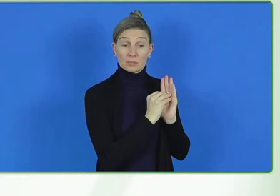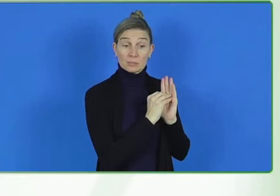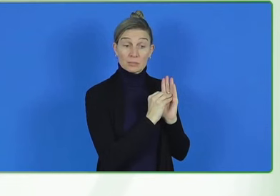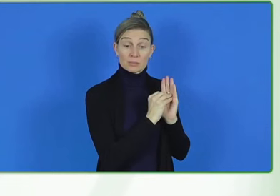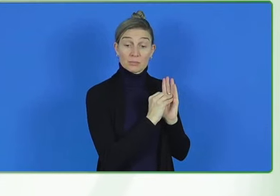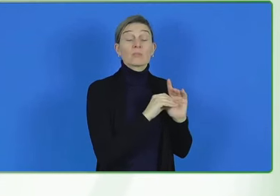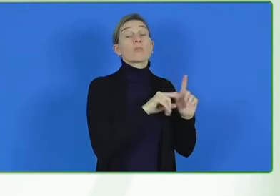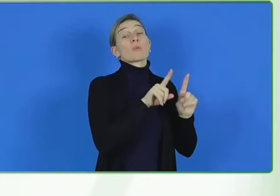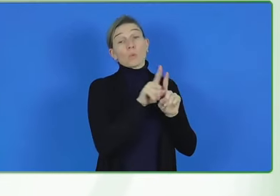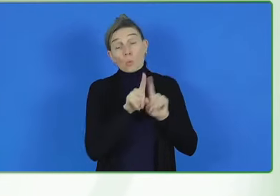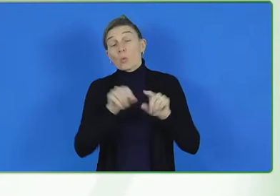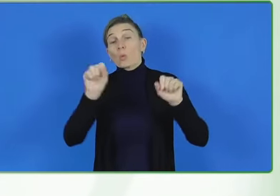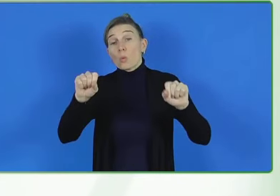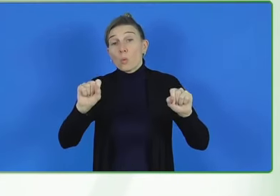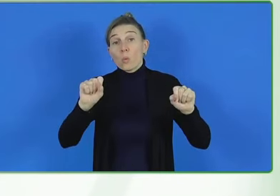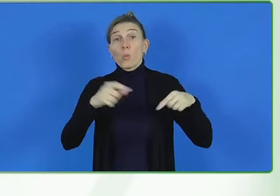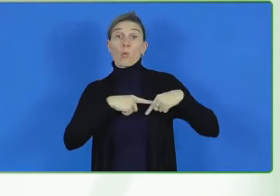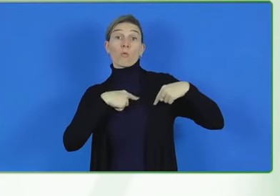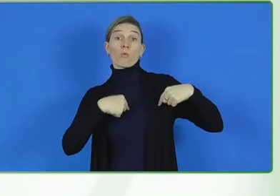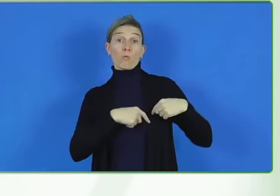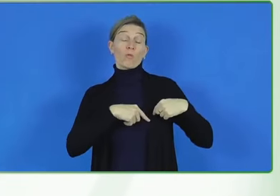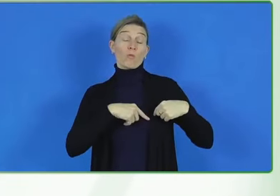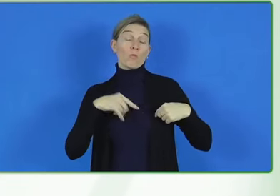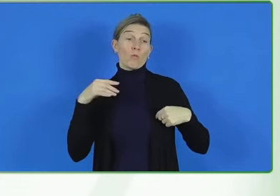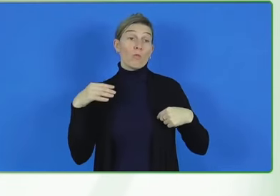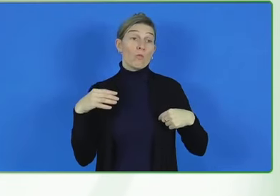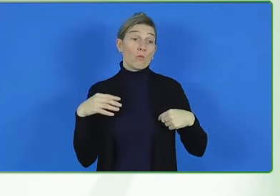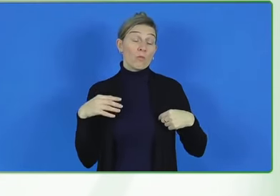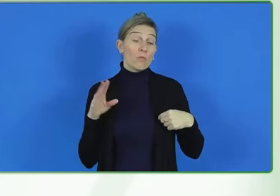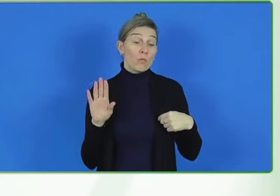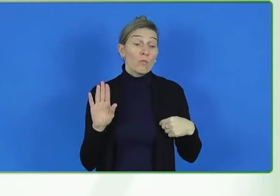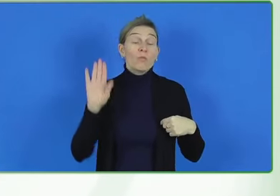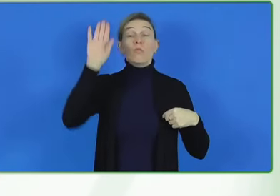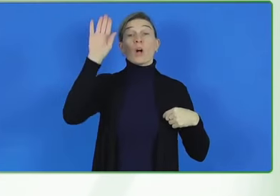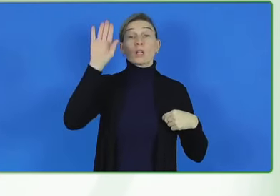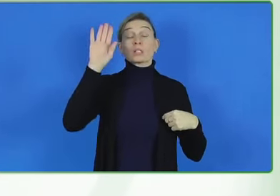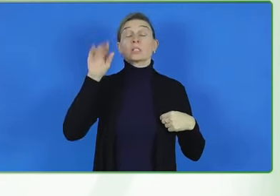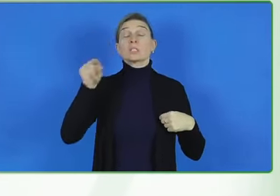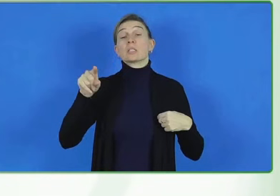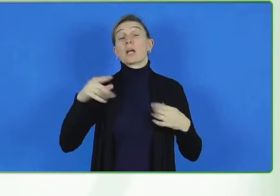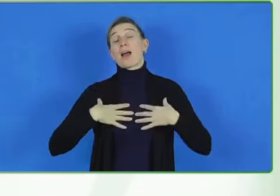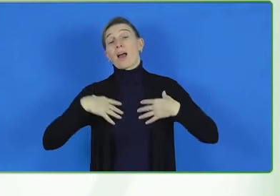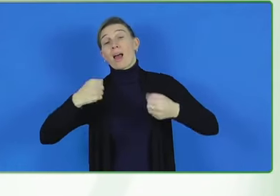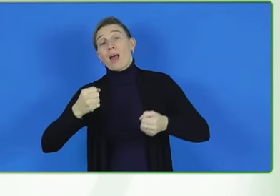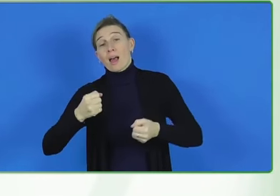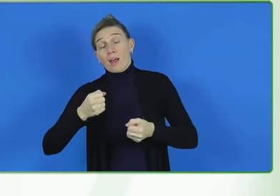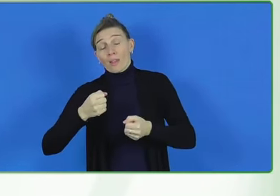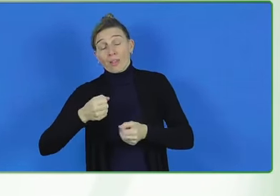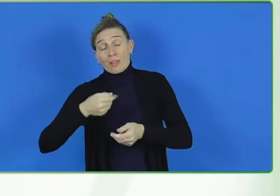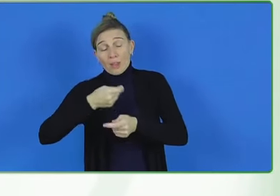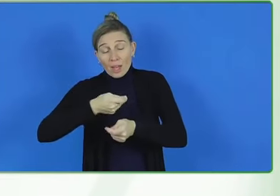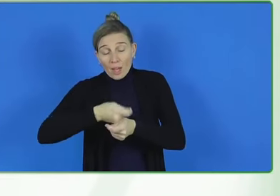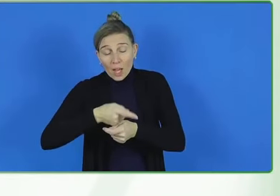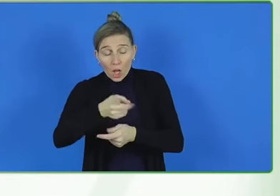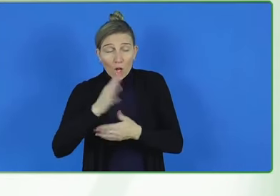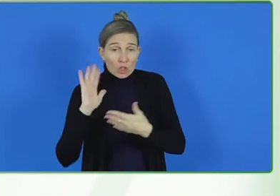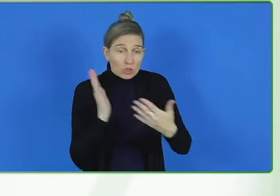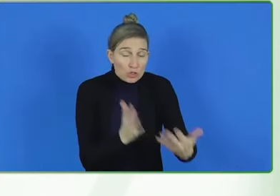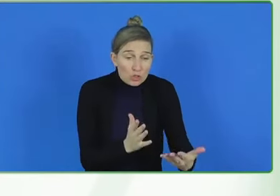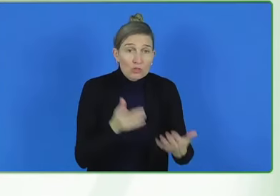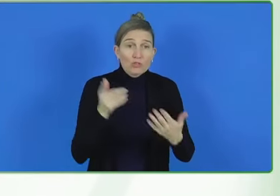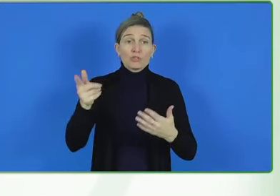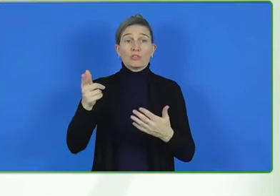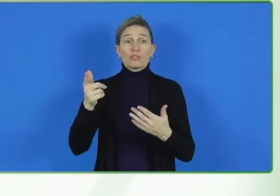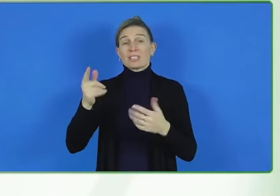implemented by healthcare professionals and manufacturers, healthcare service providers, in short, the